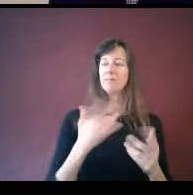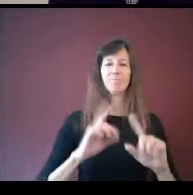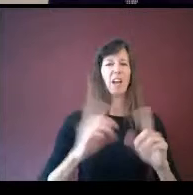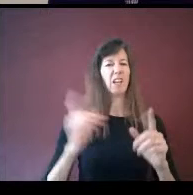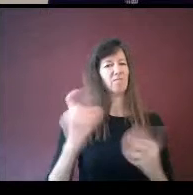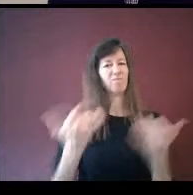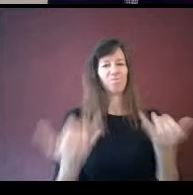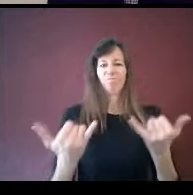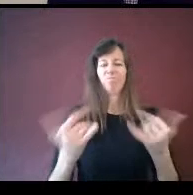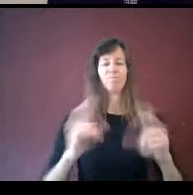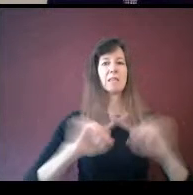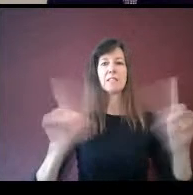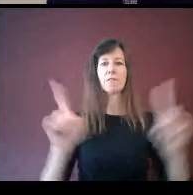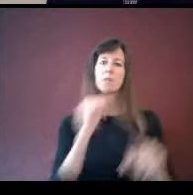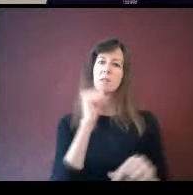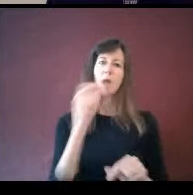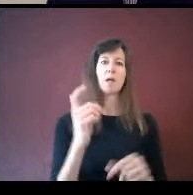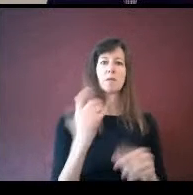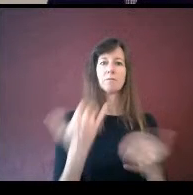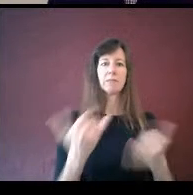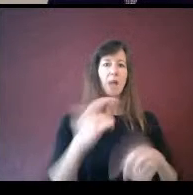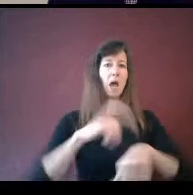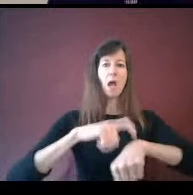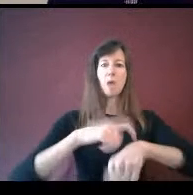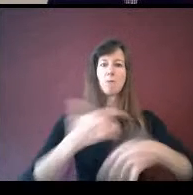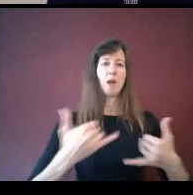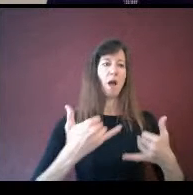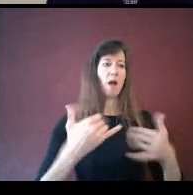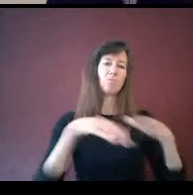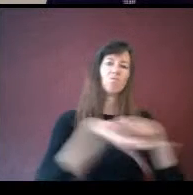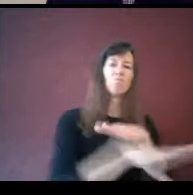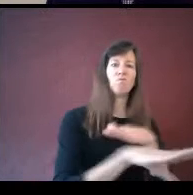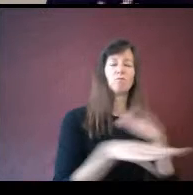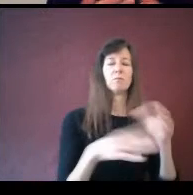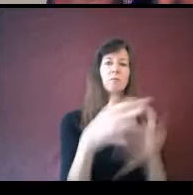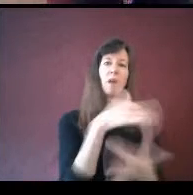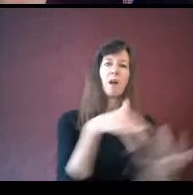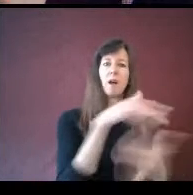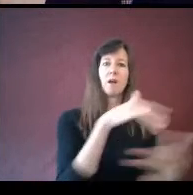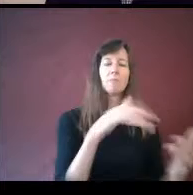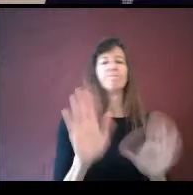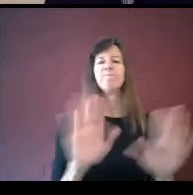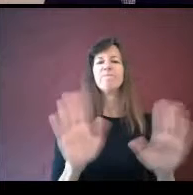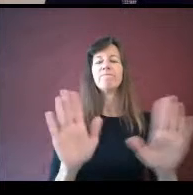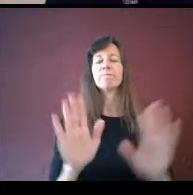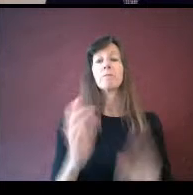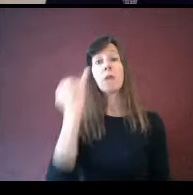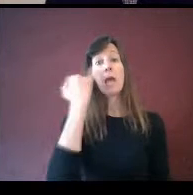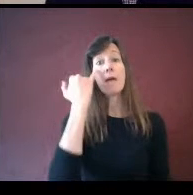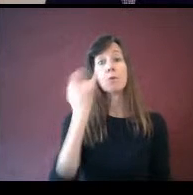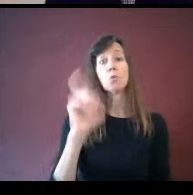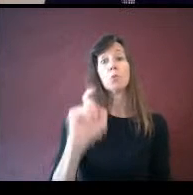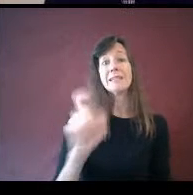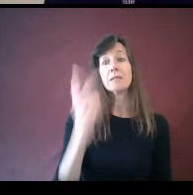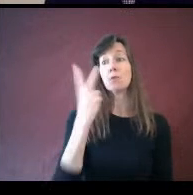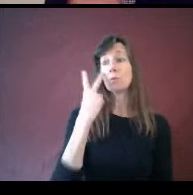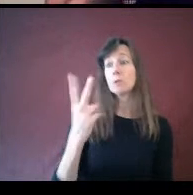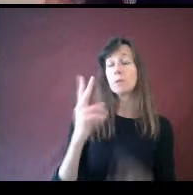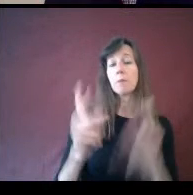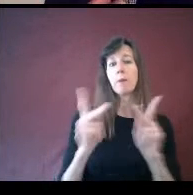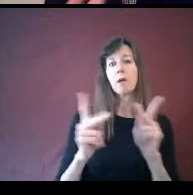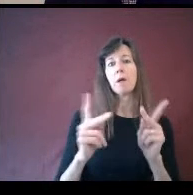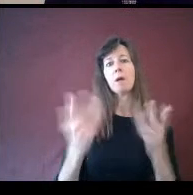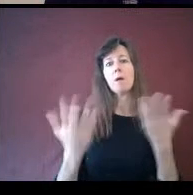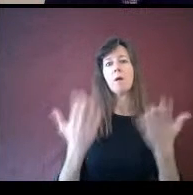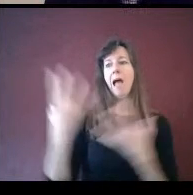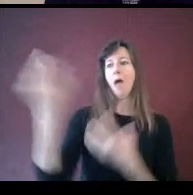And if you do absolutely need to see people, to do so outdoors or at a significant distance. The